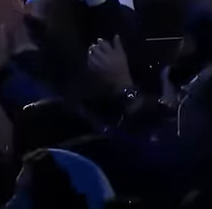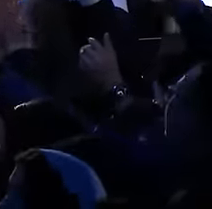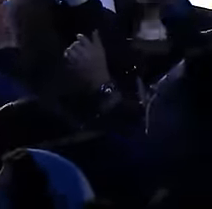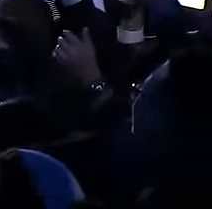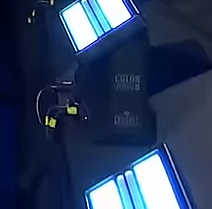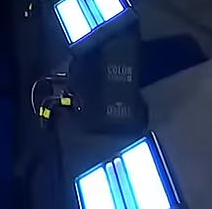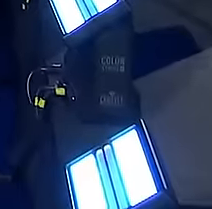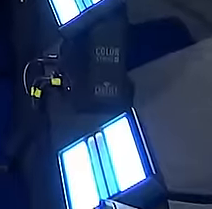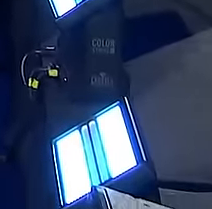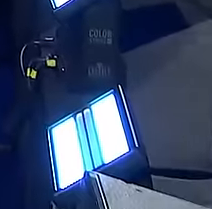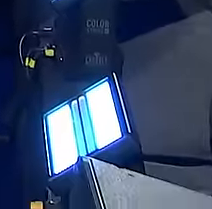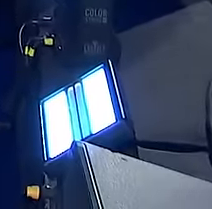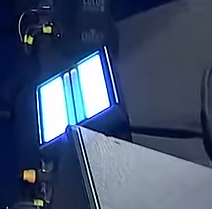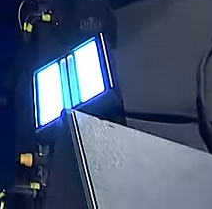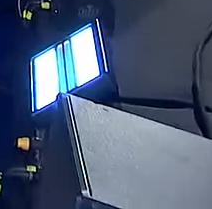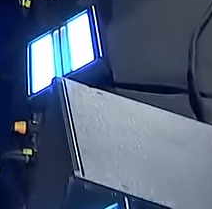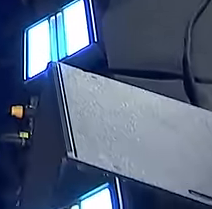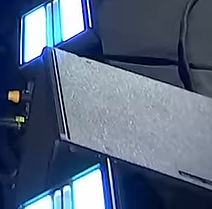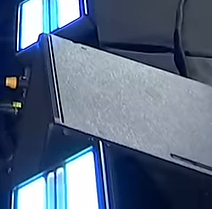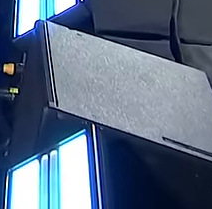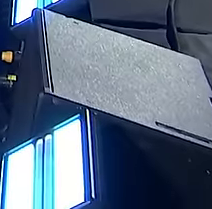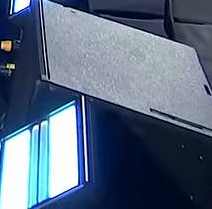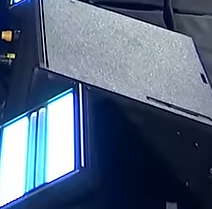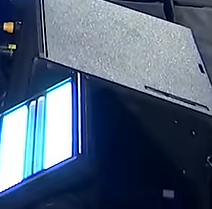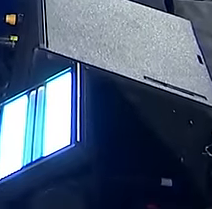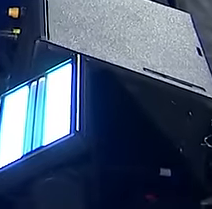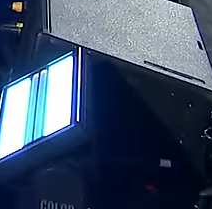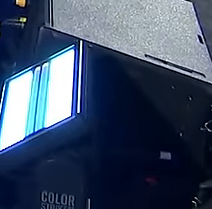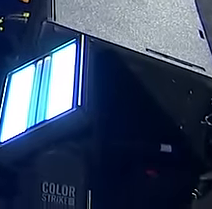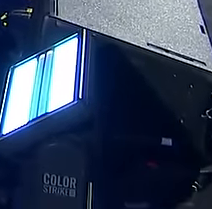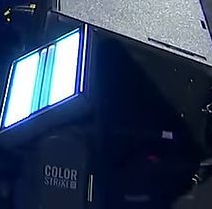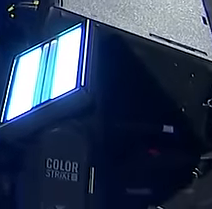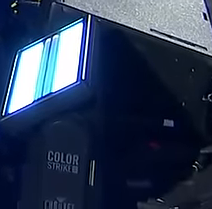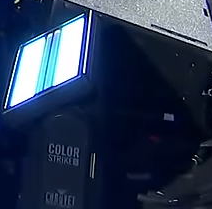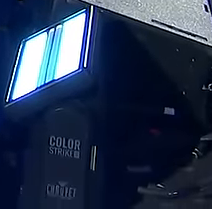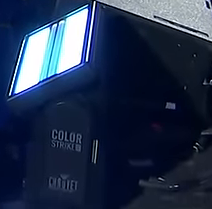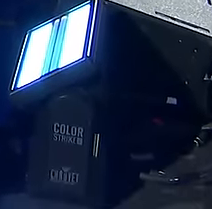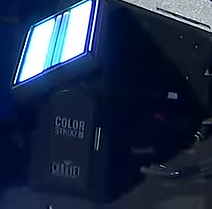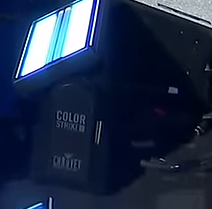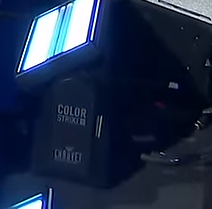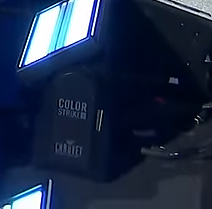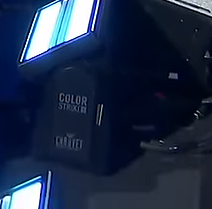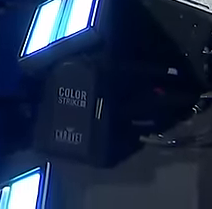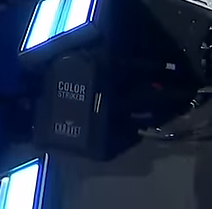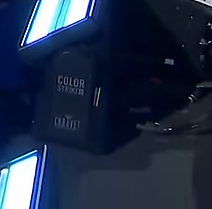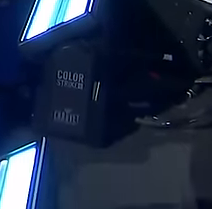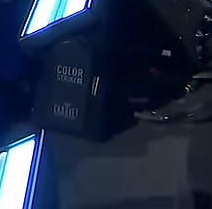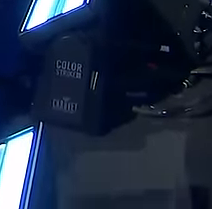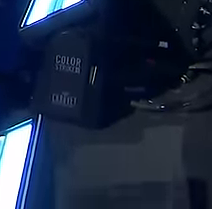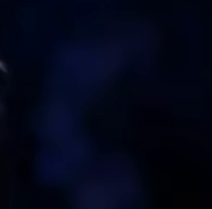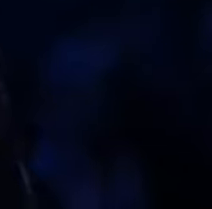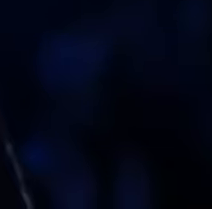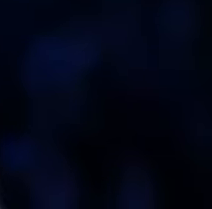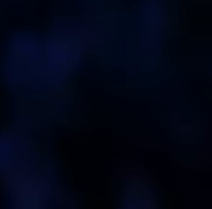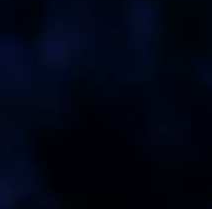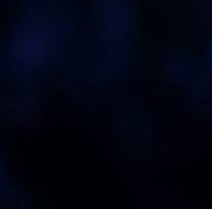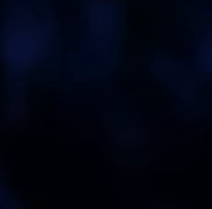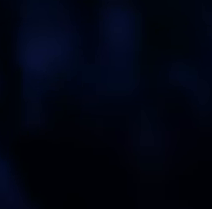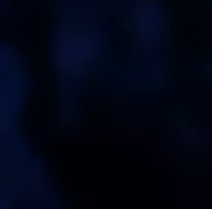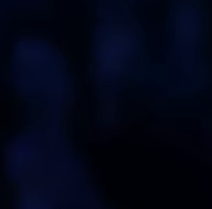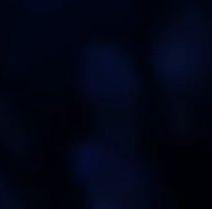be released. Dones espirituales van a ser atados sobre el pueblo de Dios. Power and authority. Poder